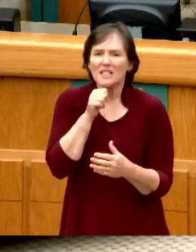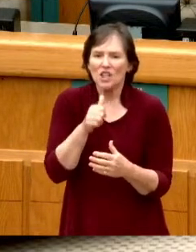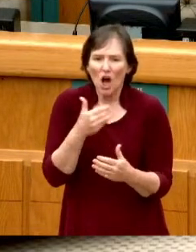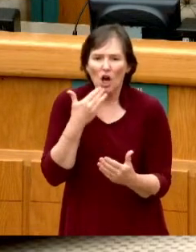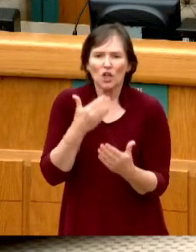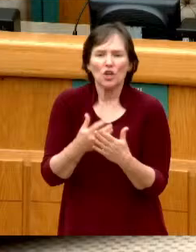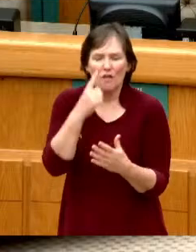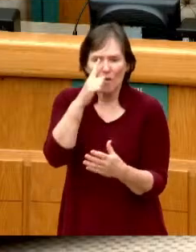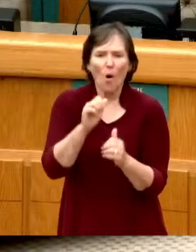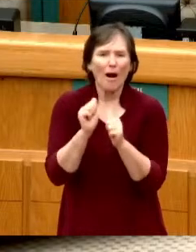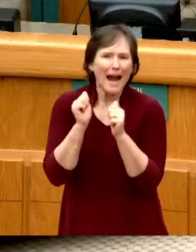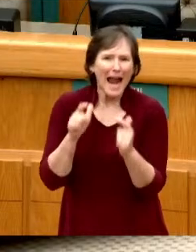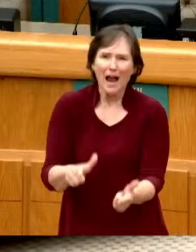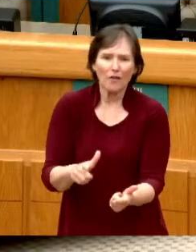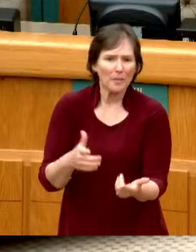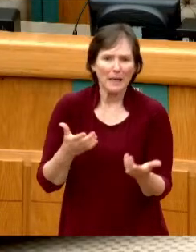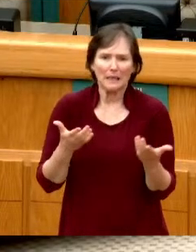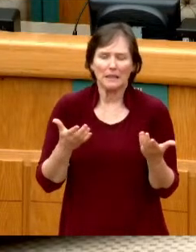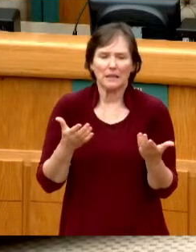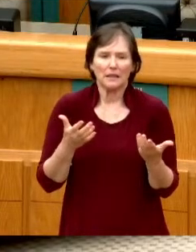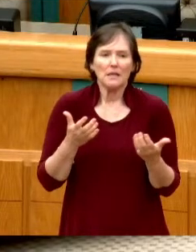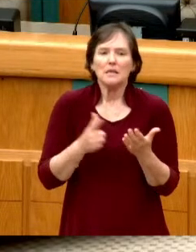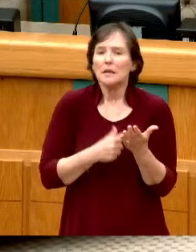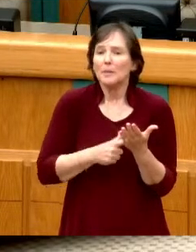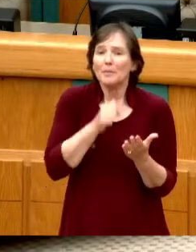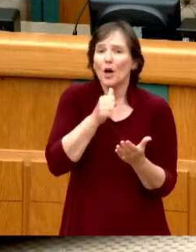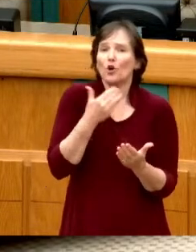for those that fall into 1A and 1B.